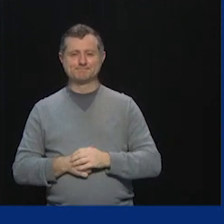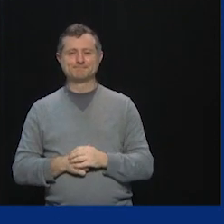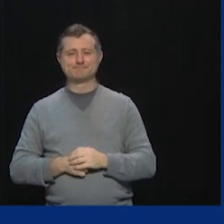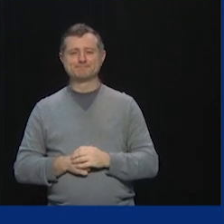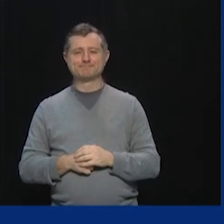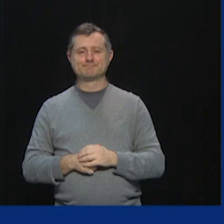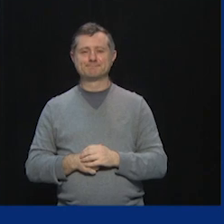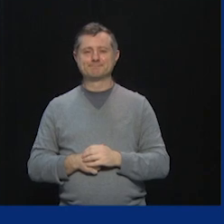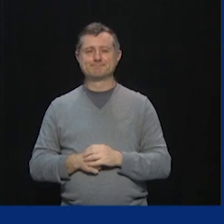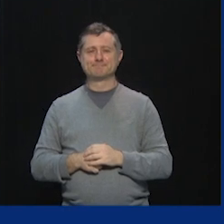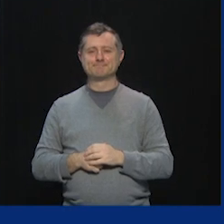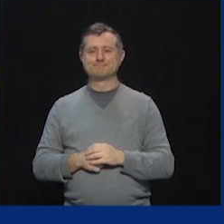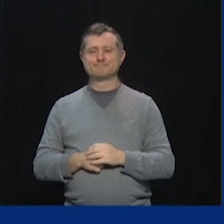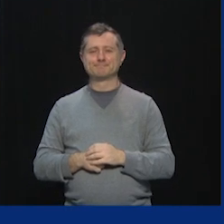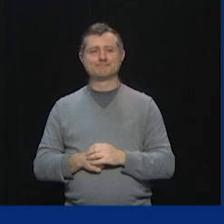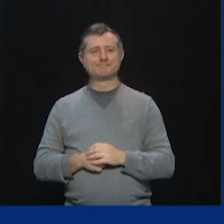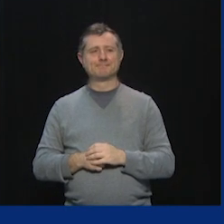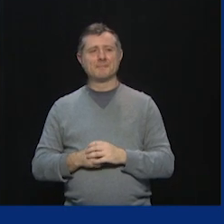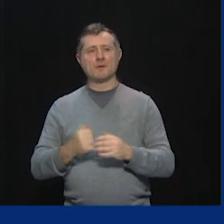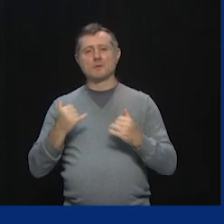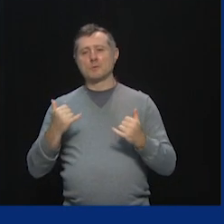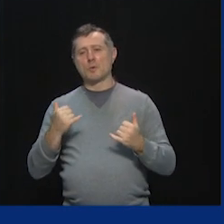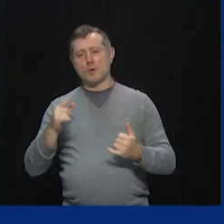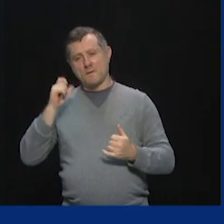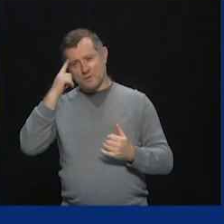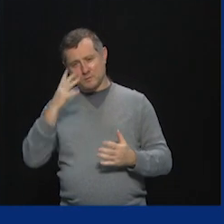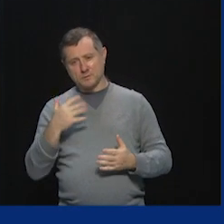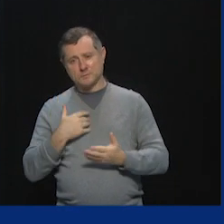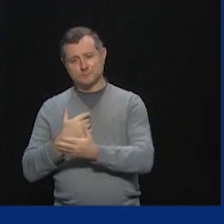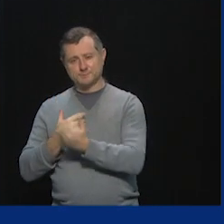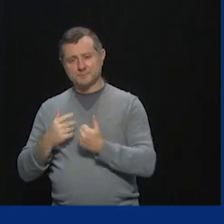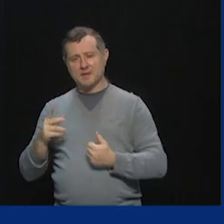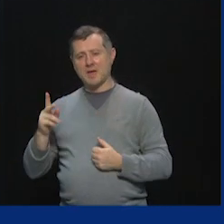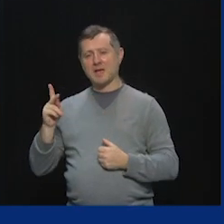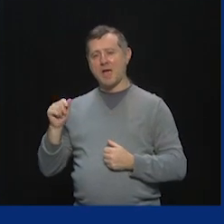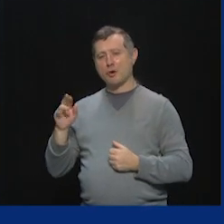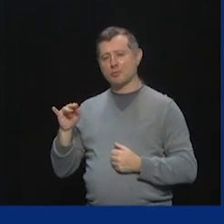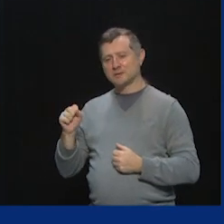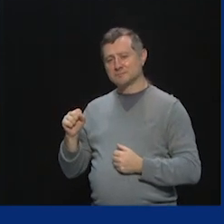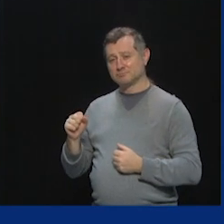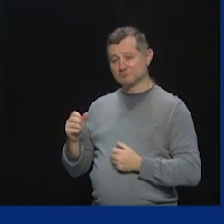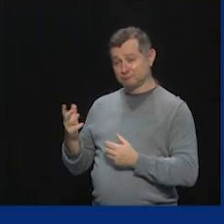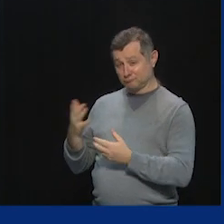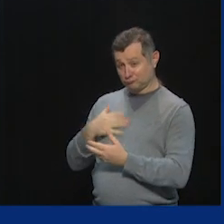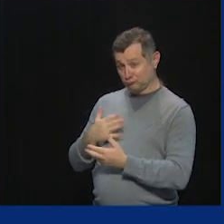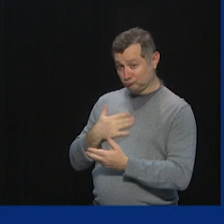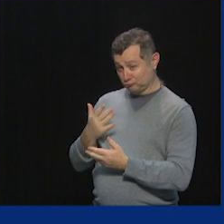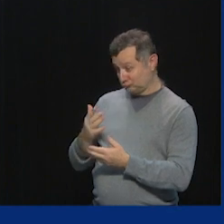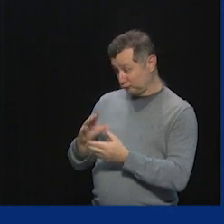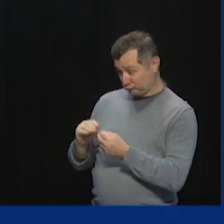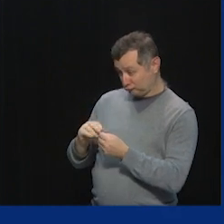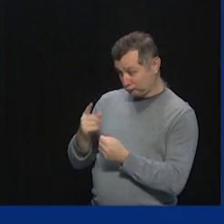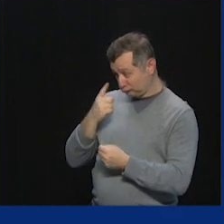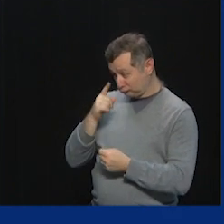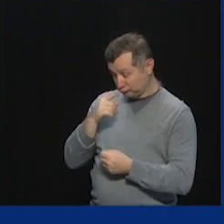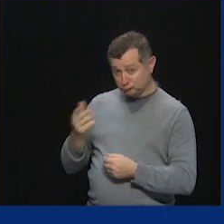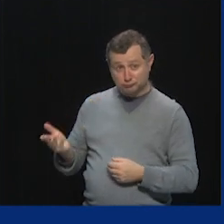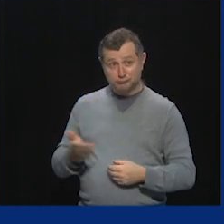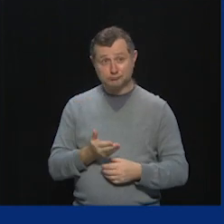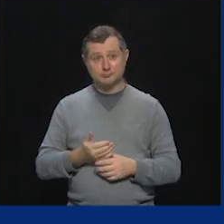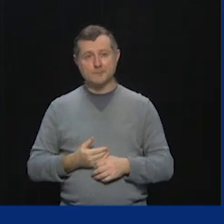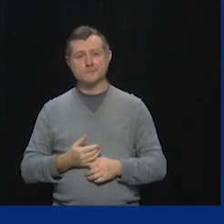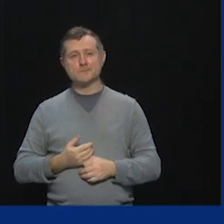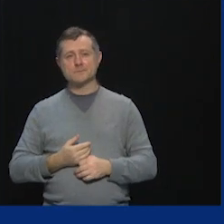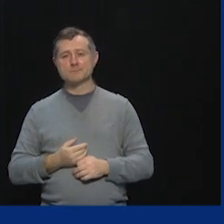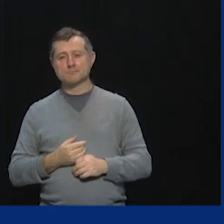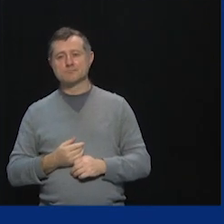Assignment member Gianaris Reyes, and also if you want to just give a few reflections on what it was like to be a nurse during the pandemic and how you're feeling today.